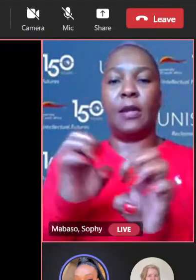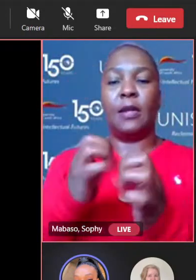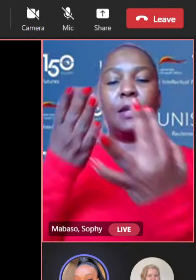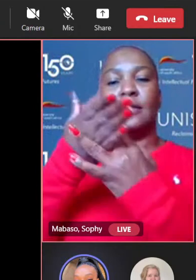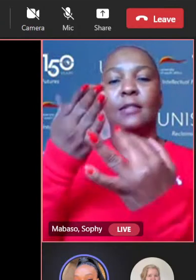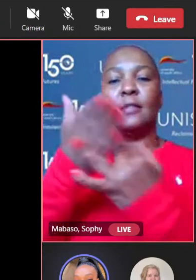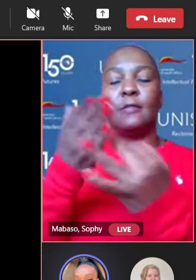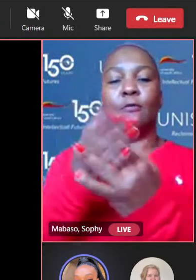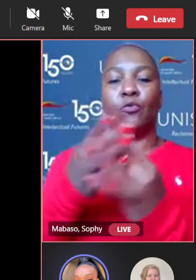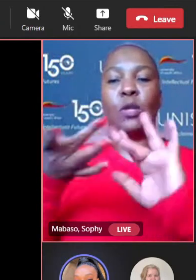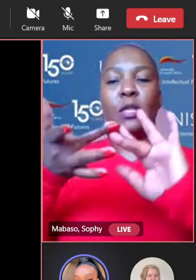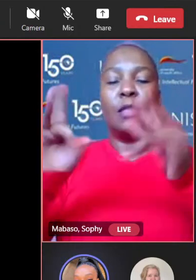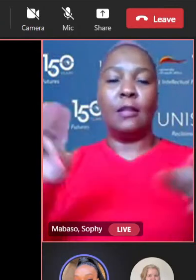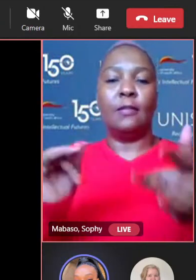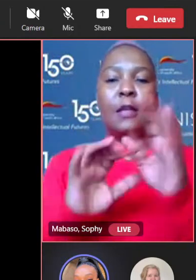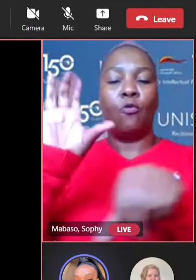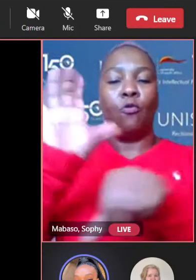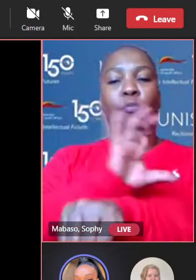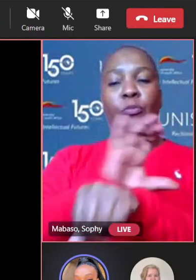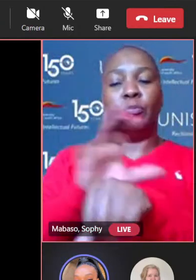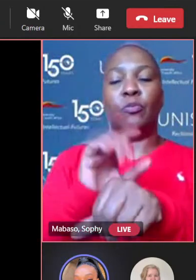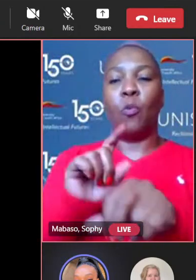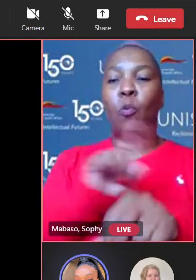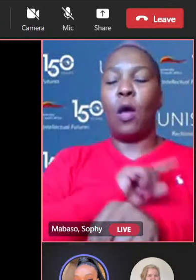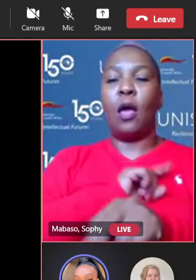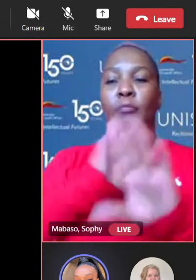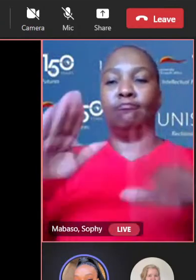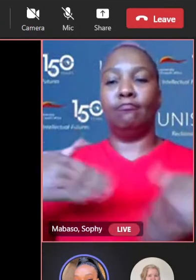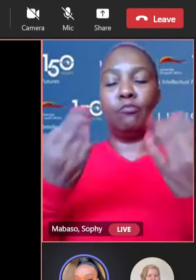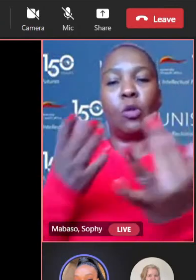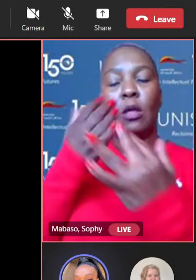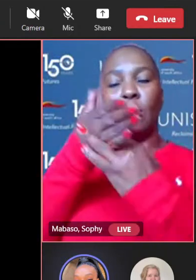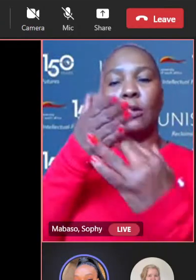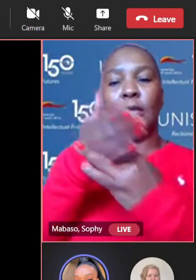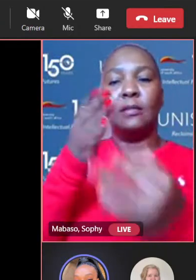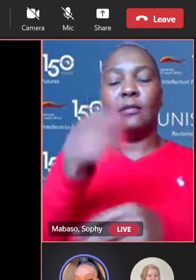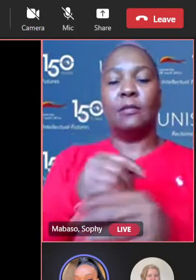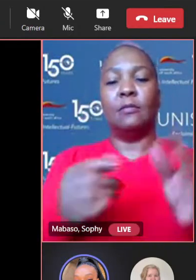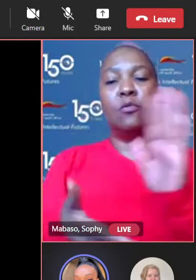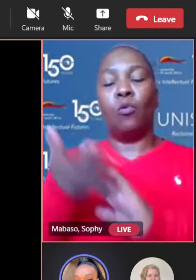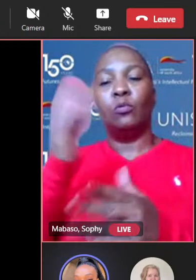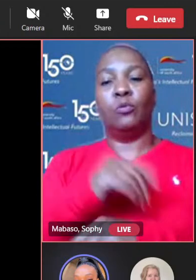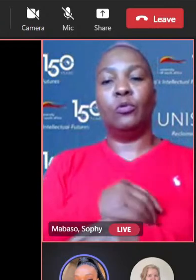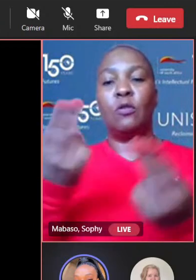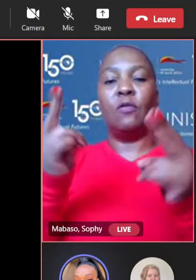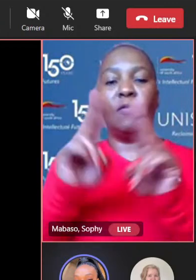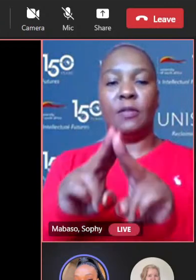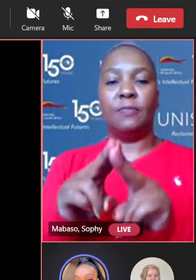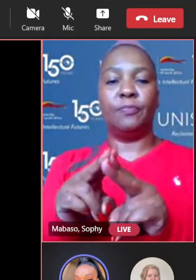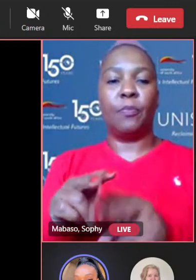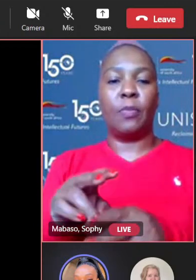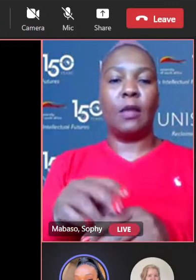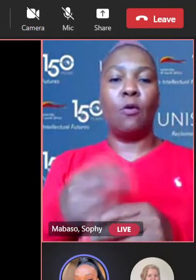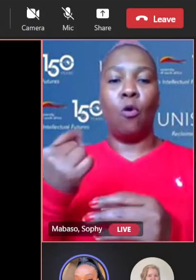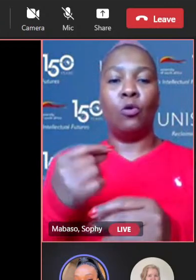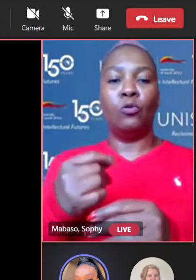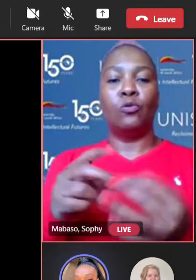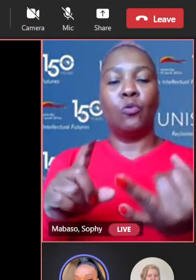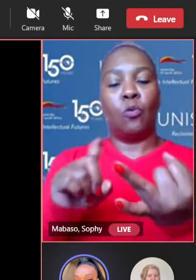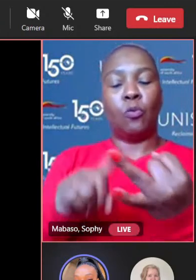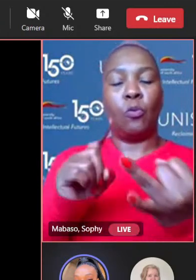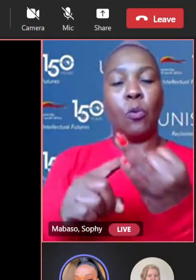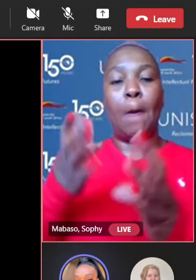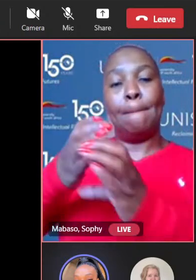they cannot reach the university. And we also fall under pillar number 4, which is